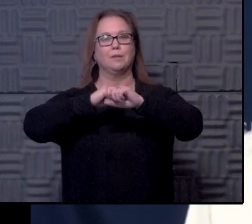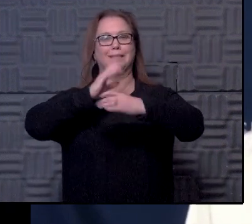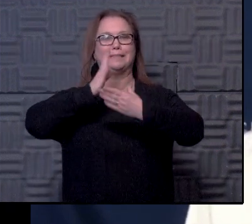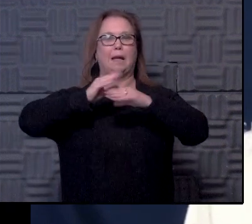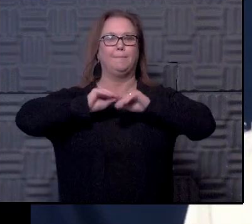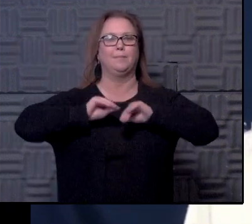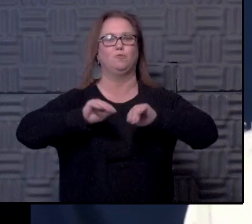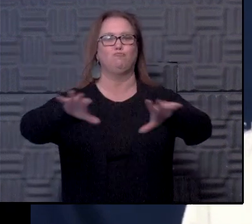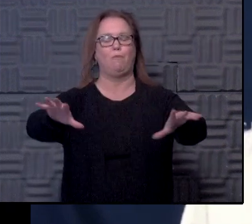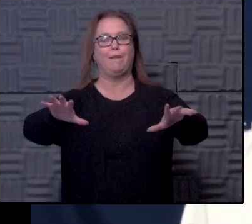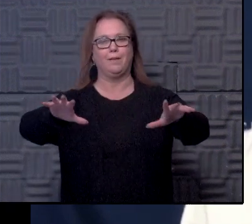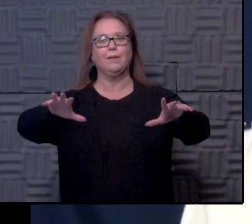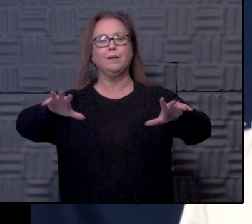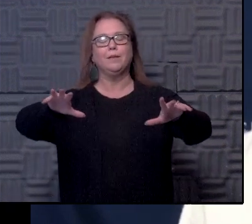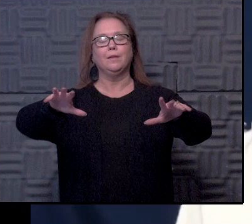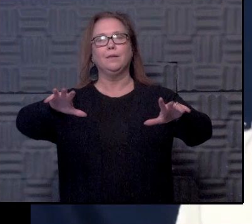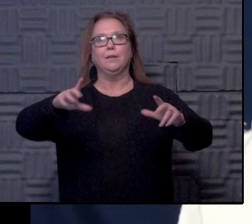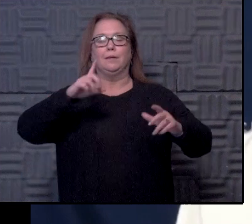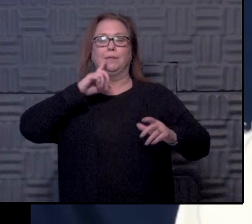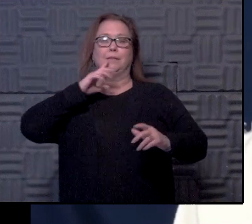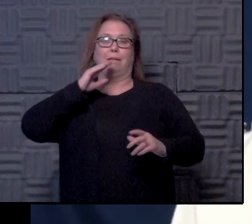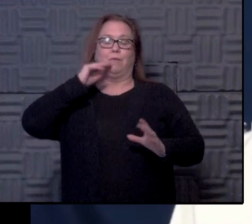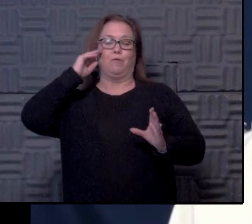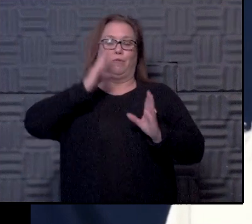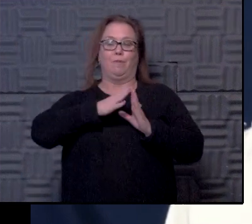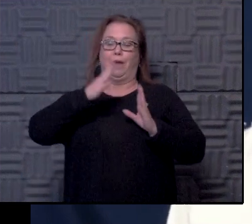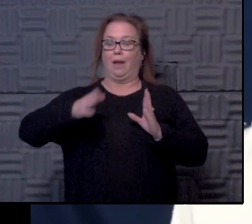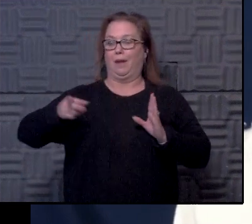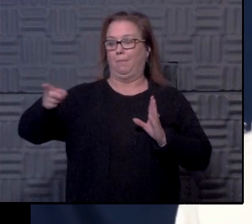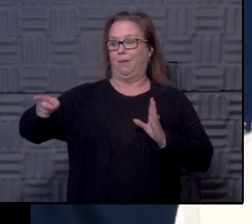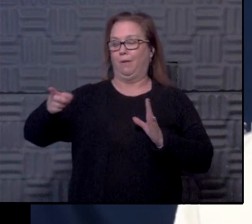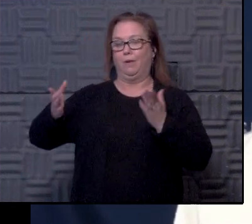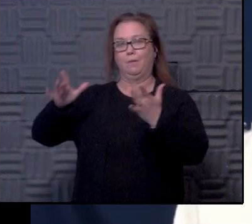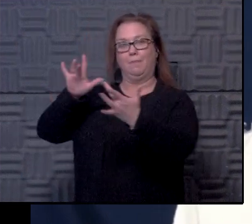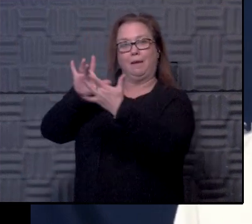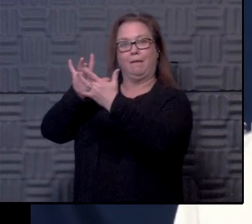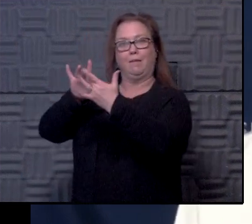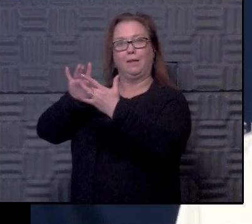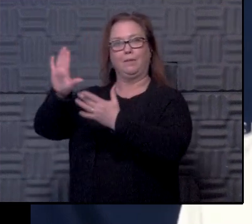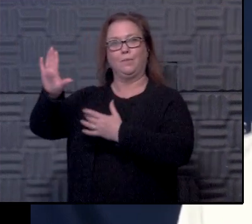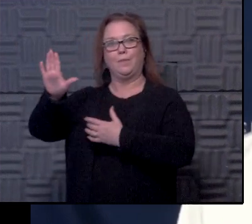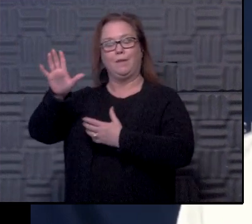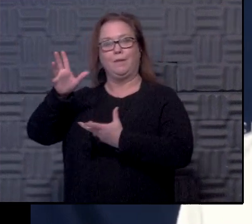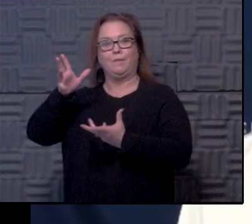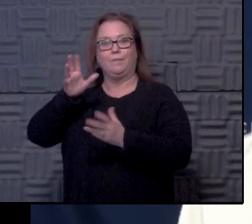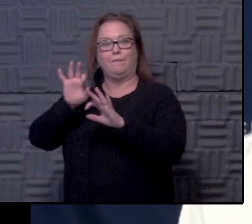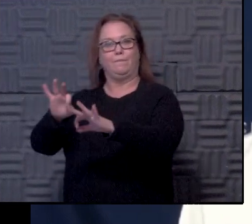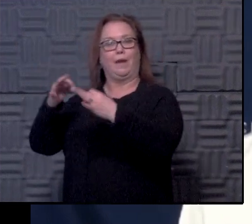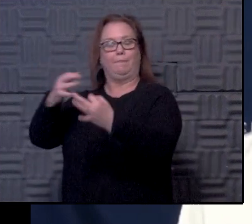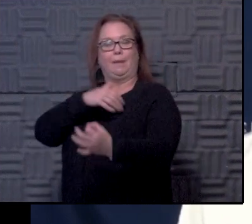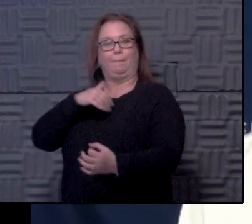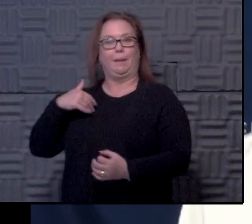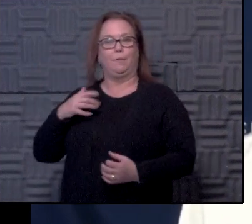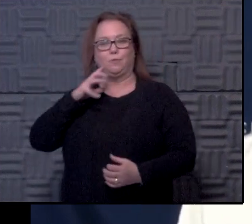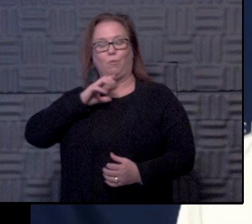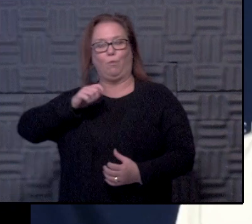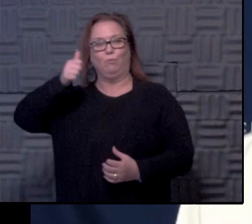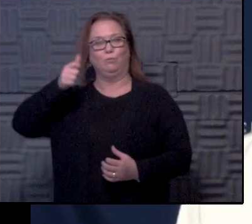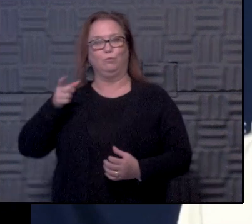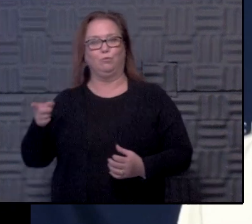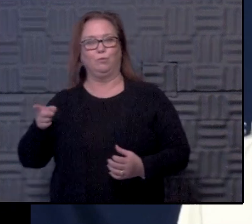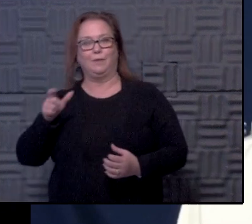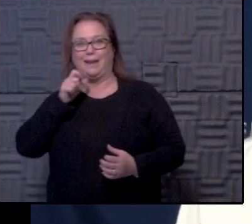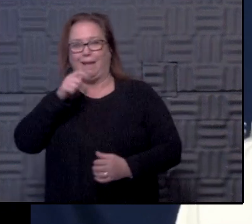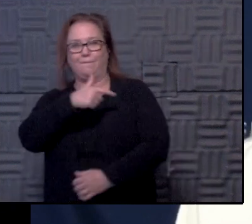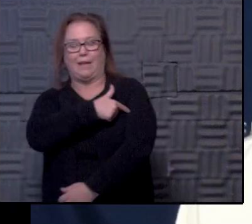spread to, say, your neighbor who may then come in contact with their family who's older and not